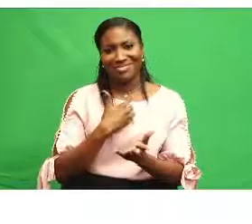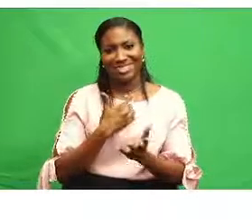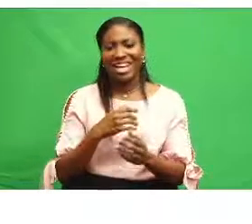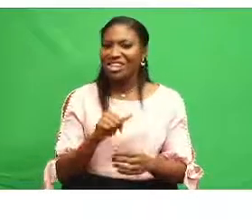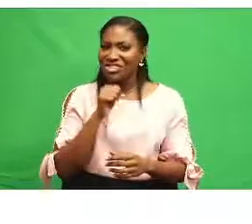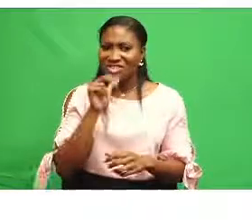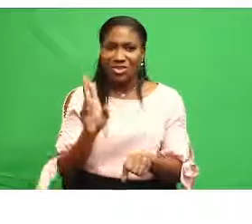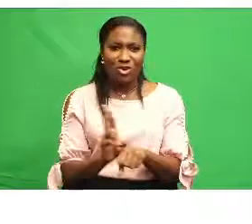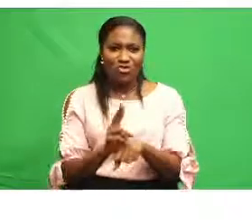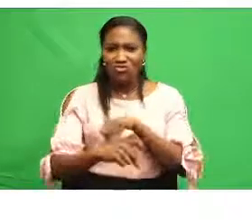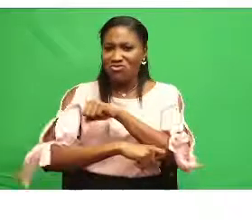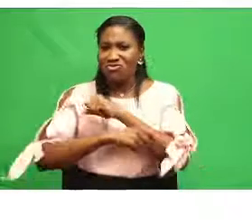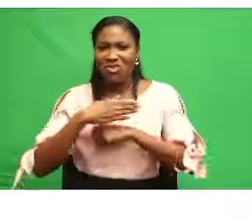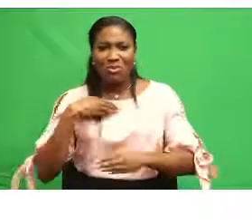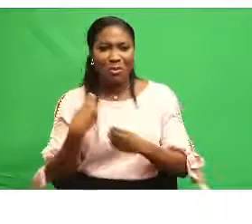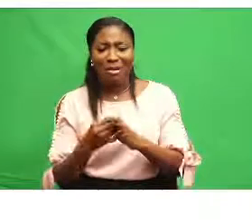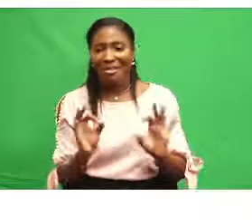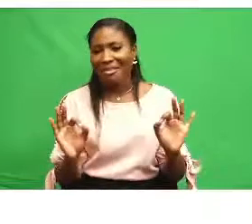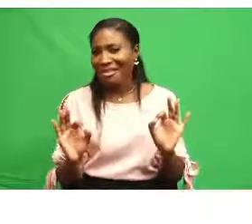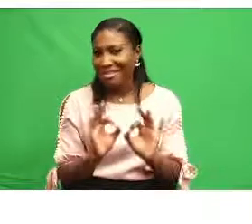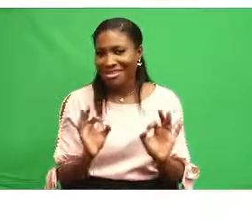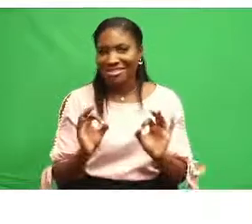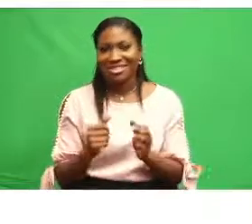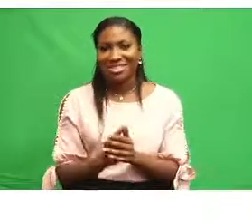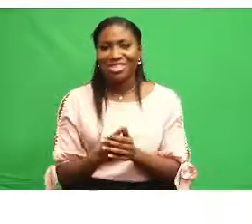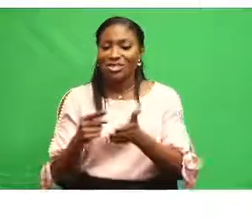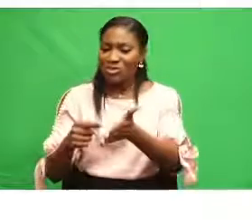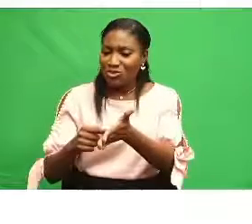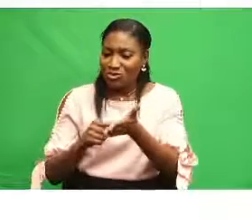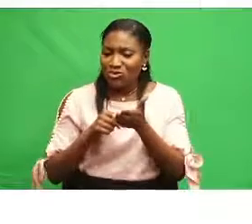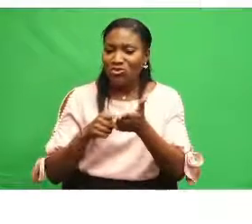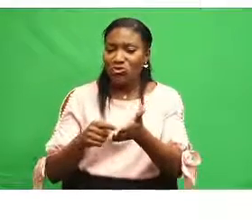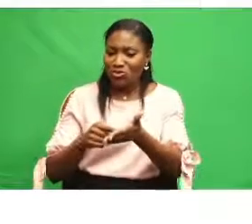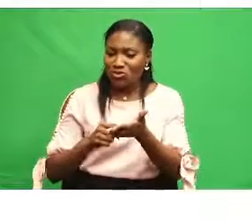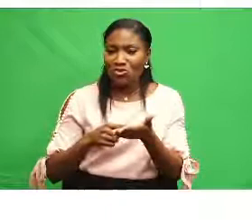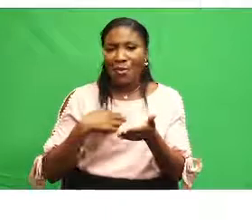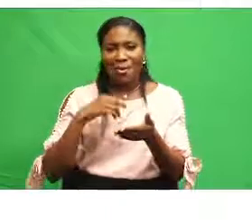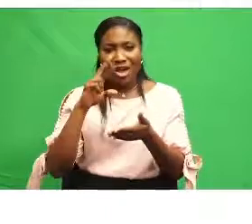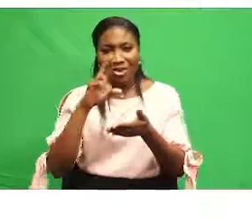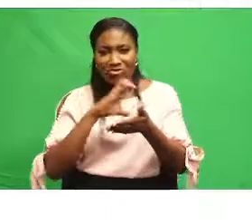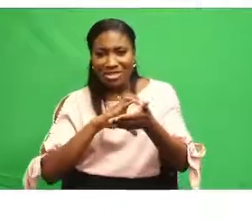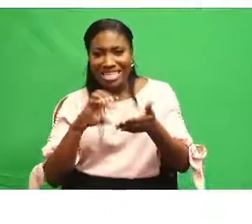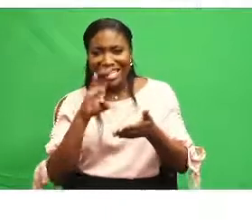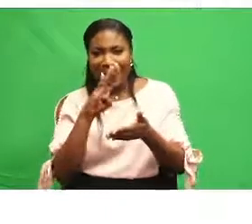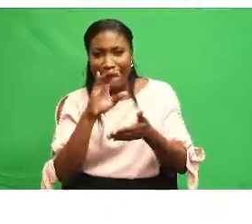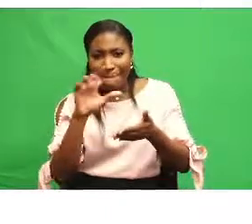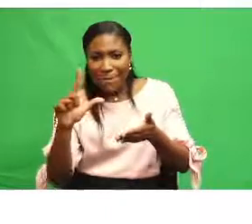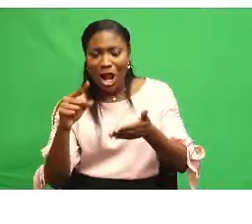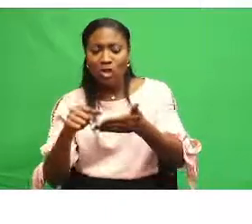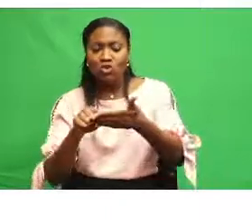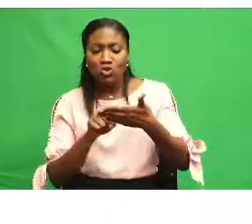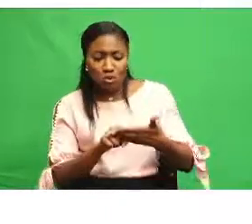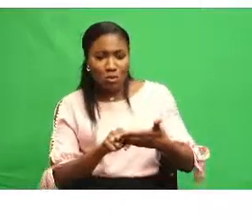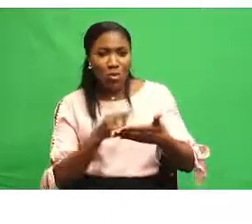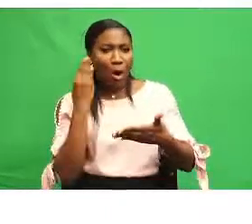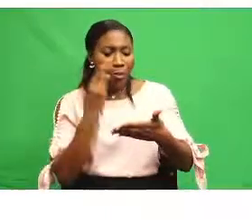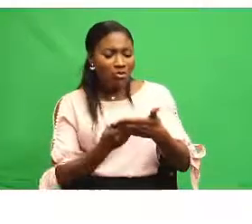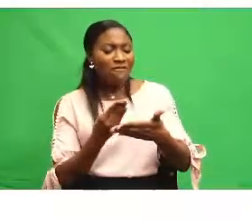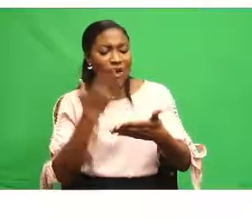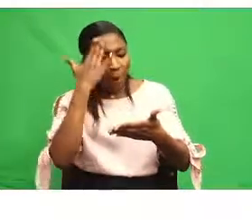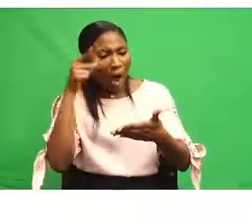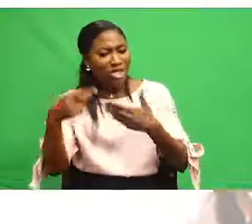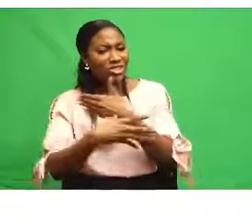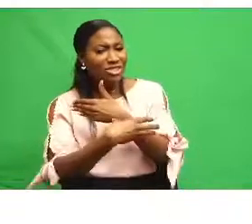time, there was an accountability system. He wasn't taken for granted, and they did not take for granted his generosity.